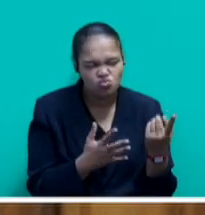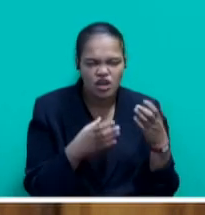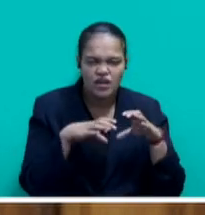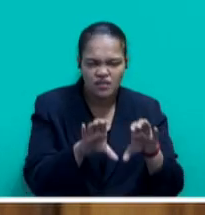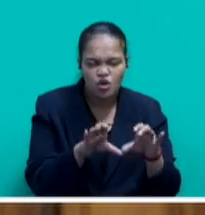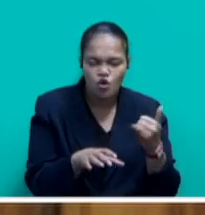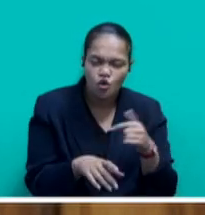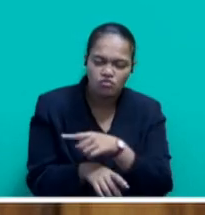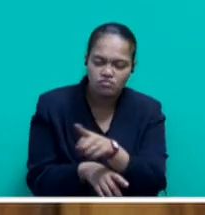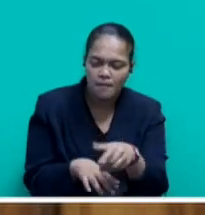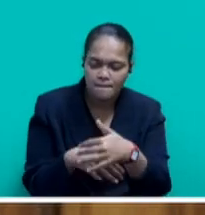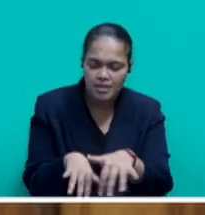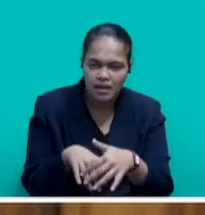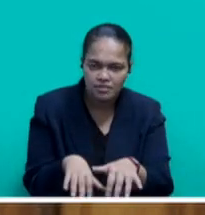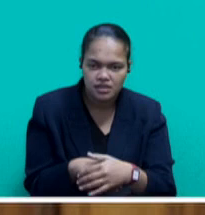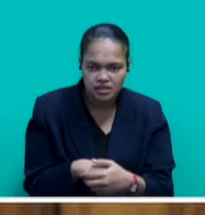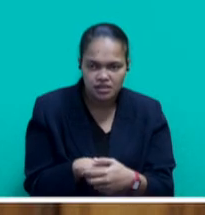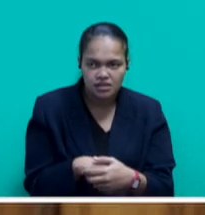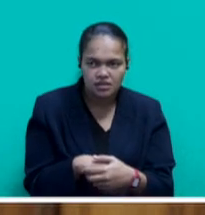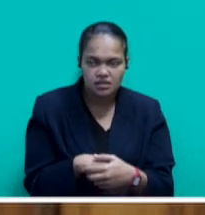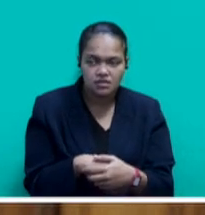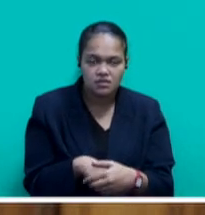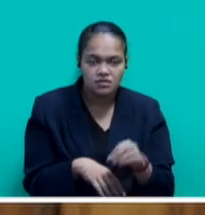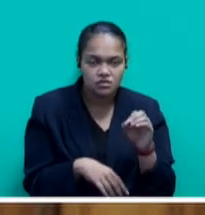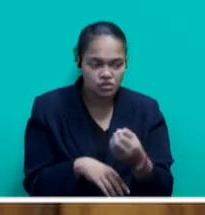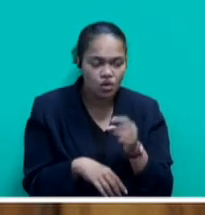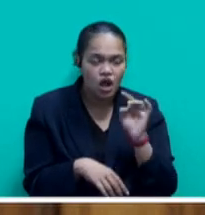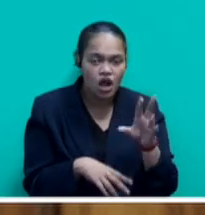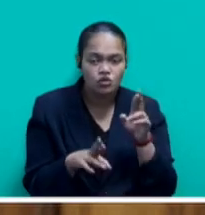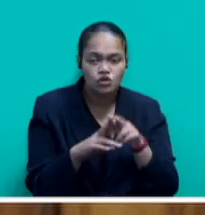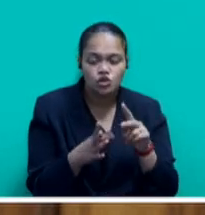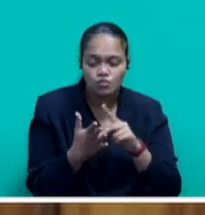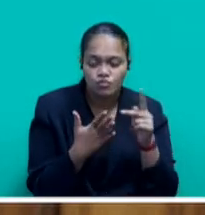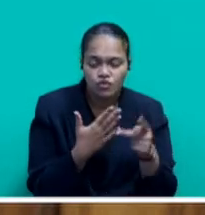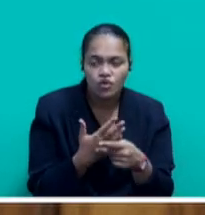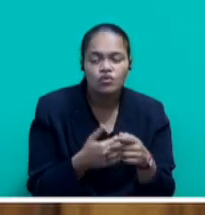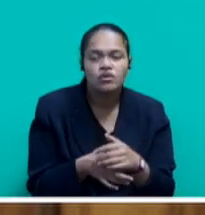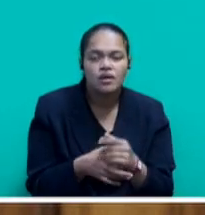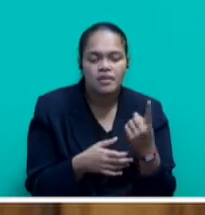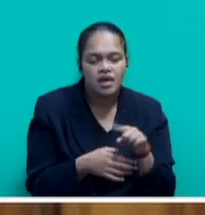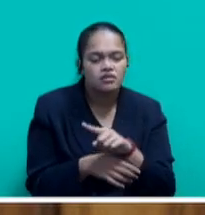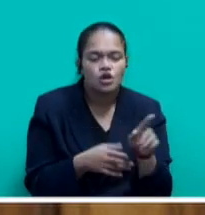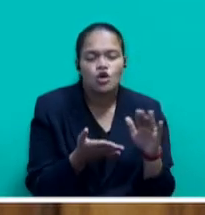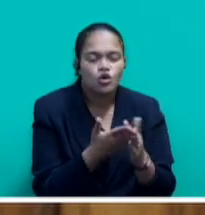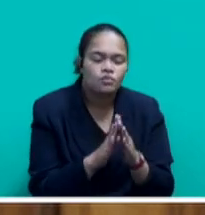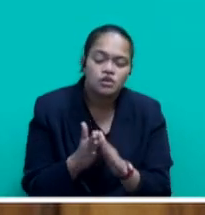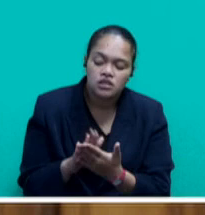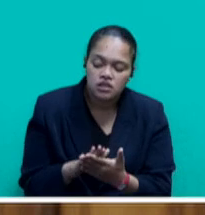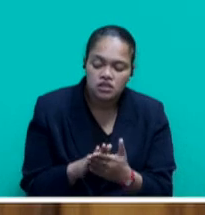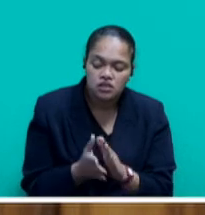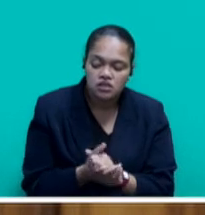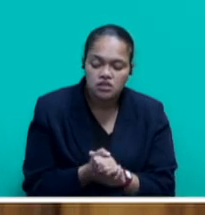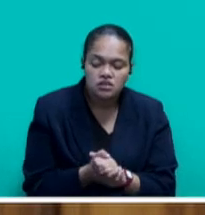public. Mr. Speaker, sir, the Department will continue outreach programs in villages and communities in the areas of proper waste